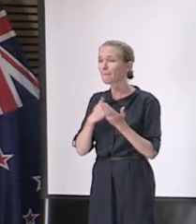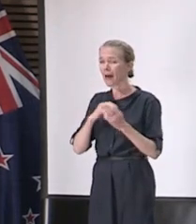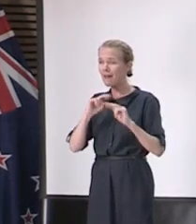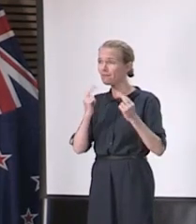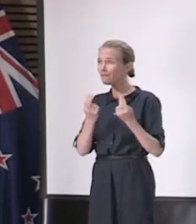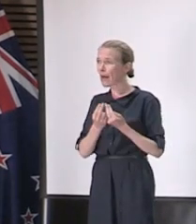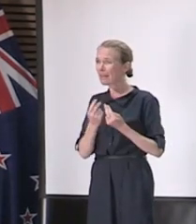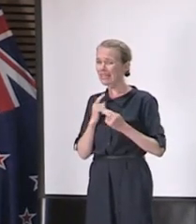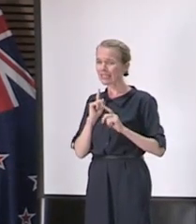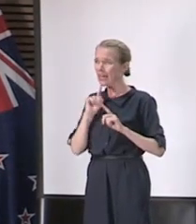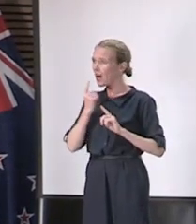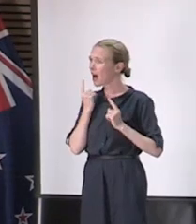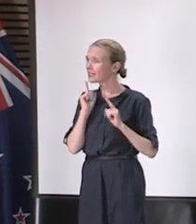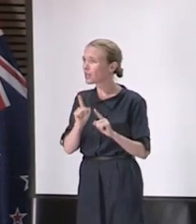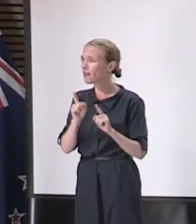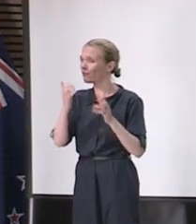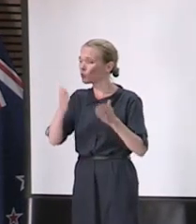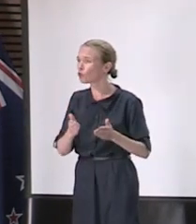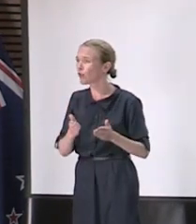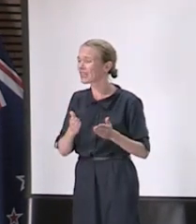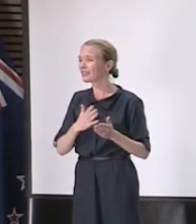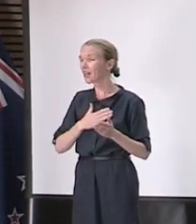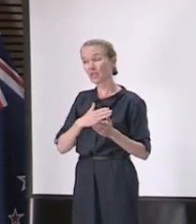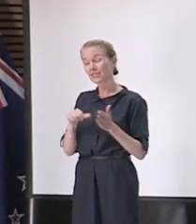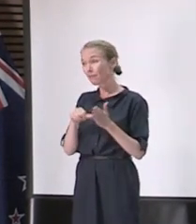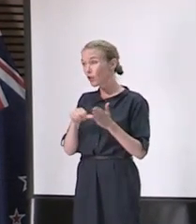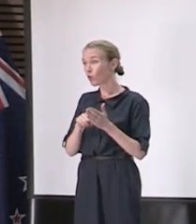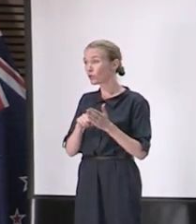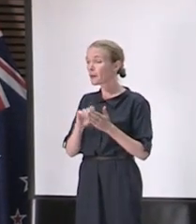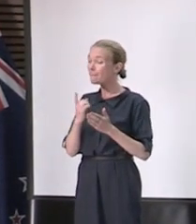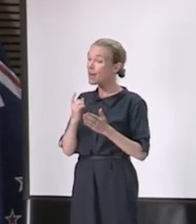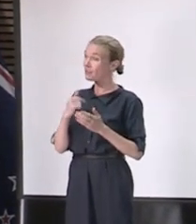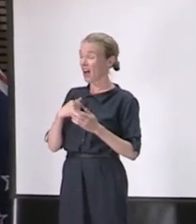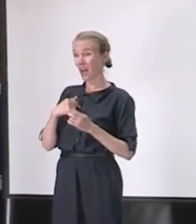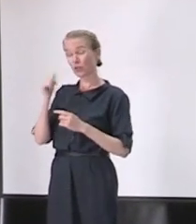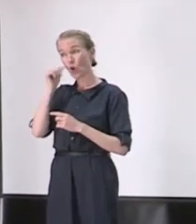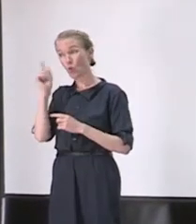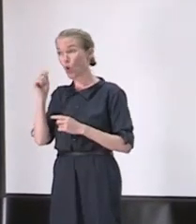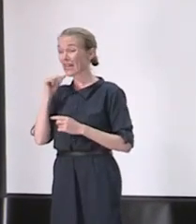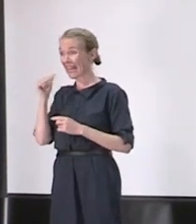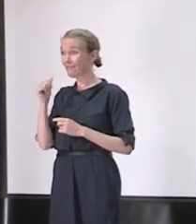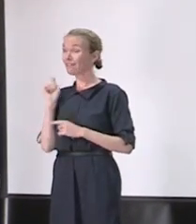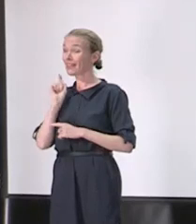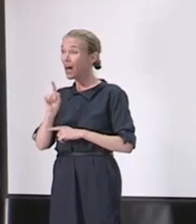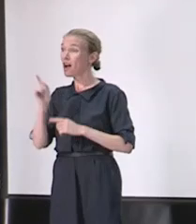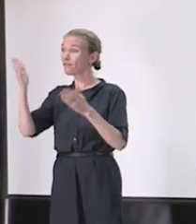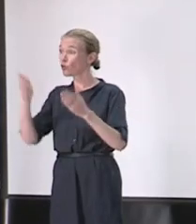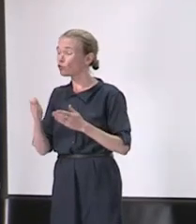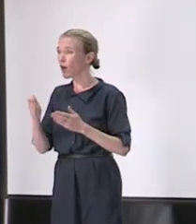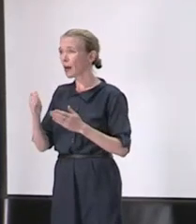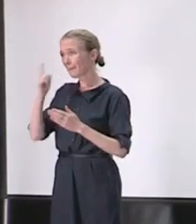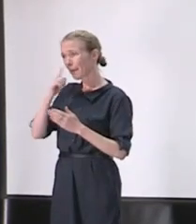also know is that funerals and tangi are a place where you want to comfort people. It is your natural instinct. That's why we come